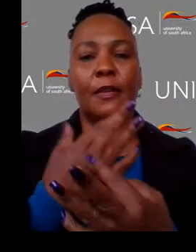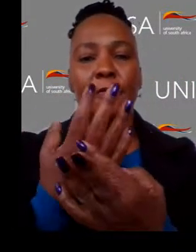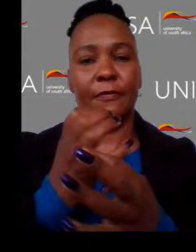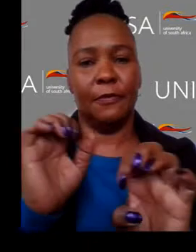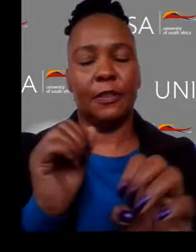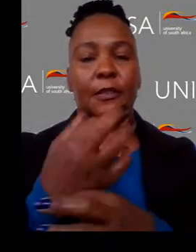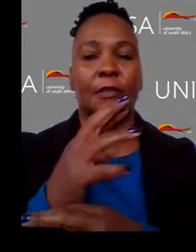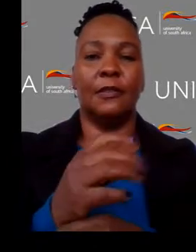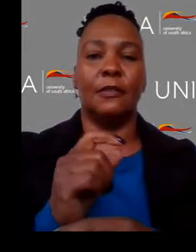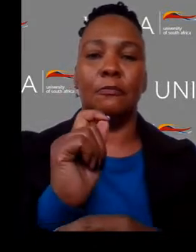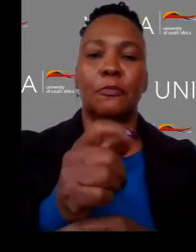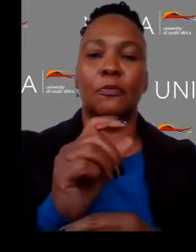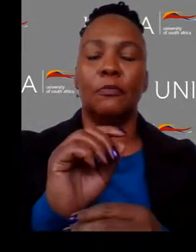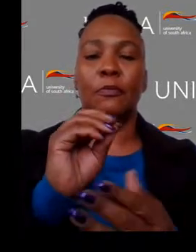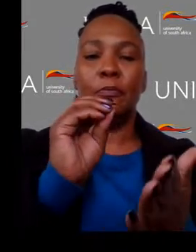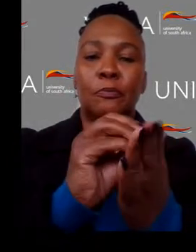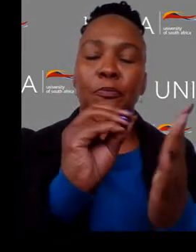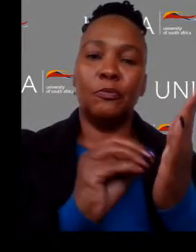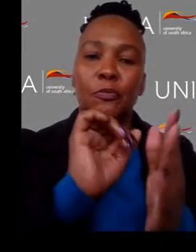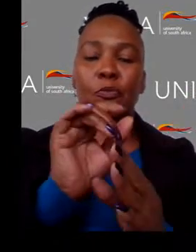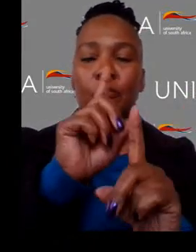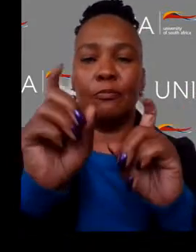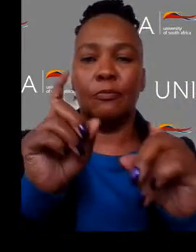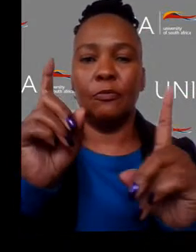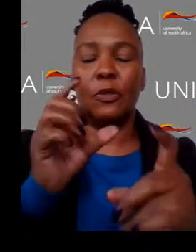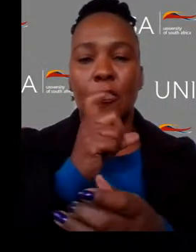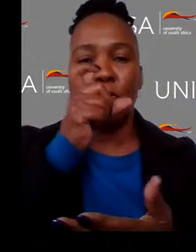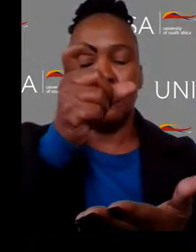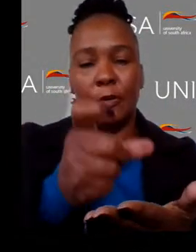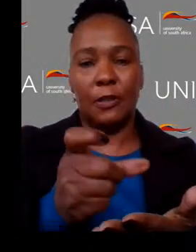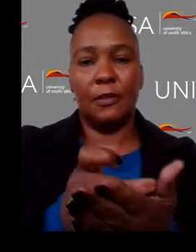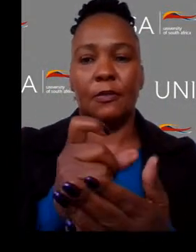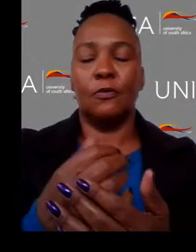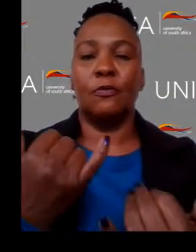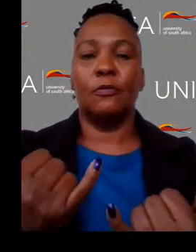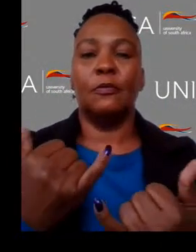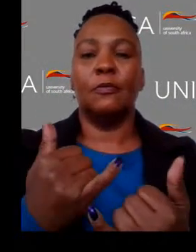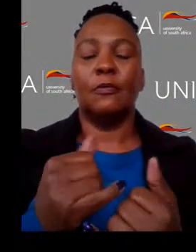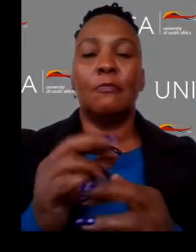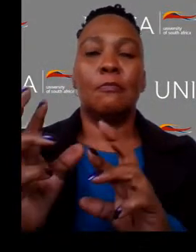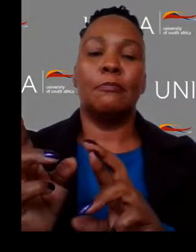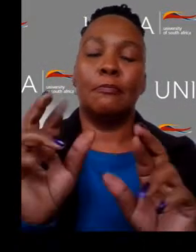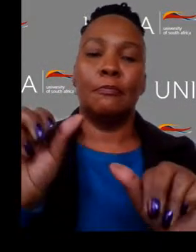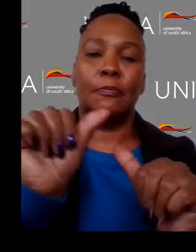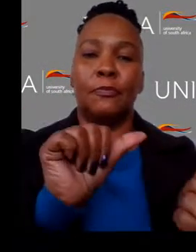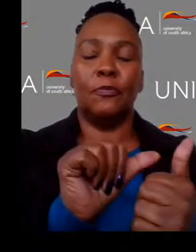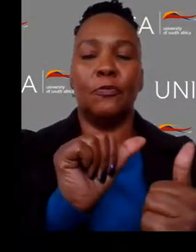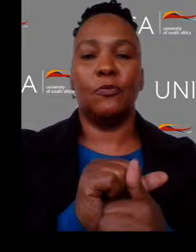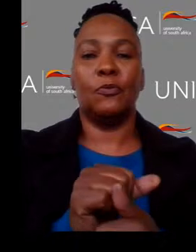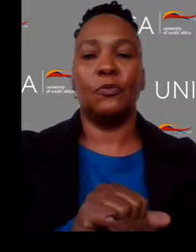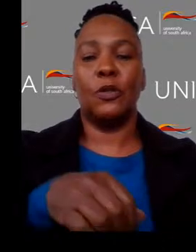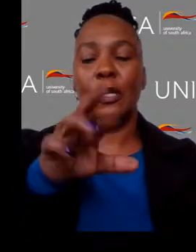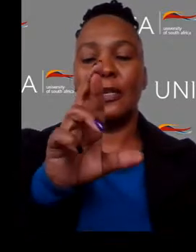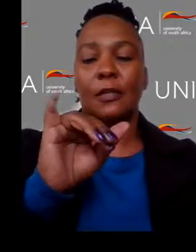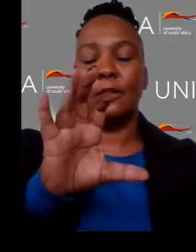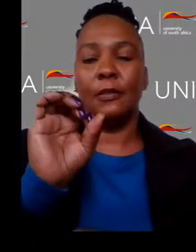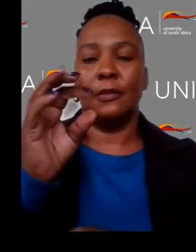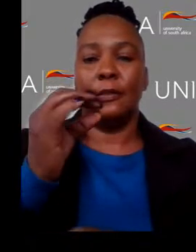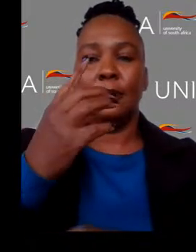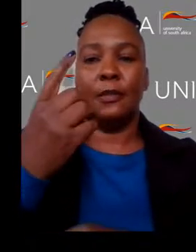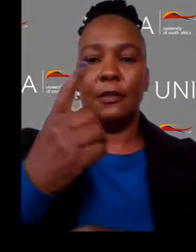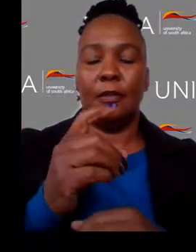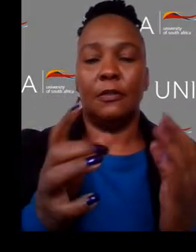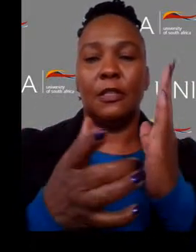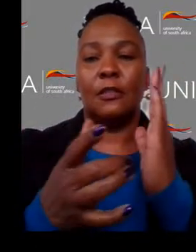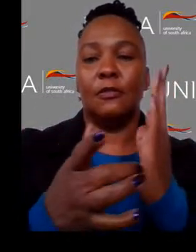comments, post your questions, and we will engage you further. Let me hand over now formally to Richard. Richard Wright is an educational technologist in the Academic Development